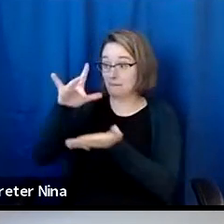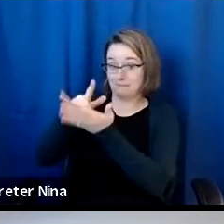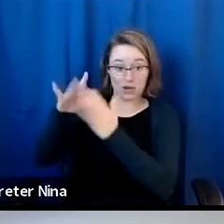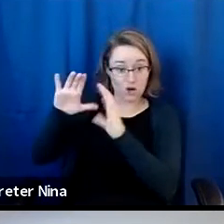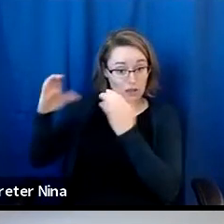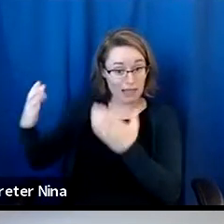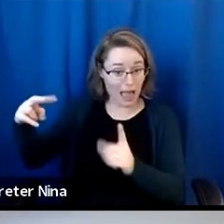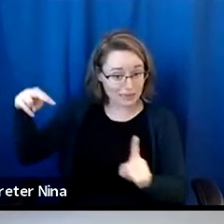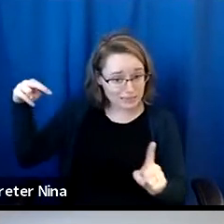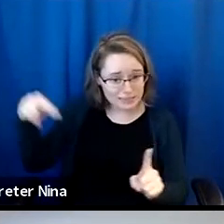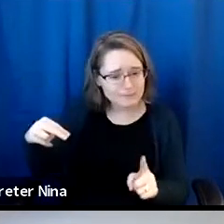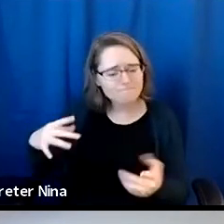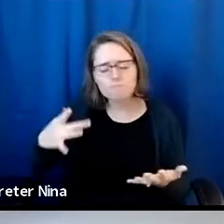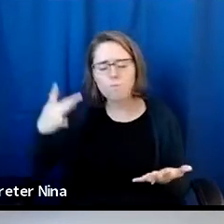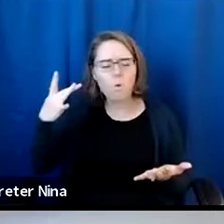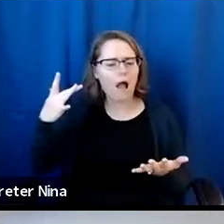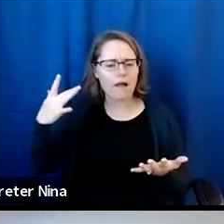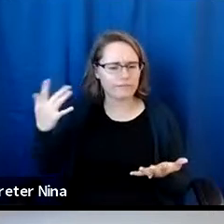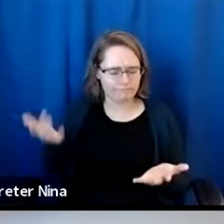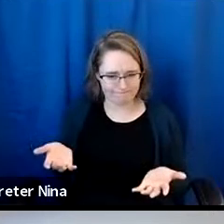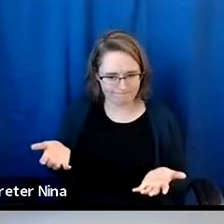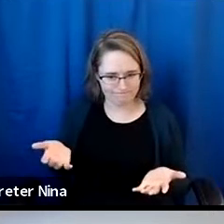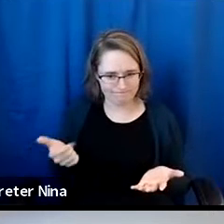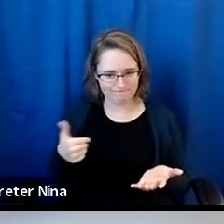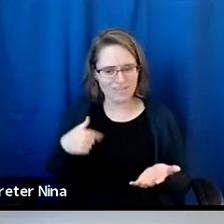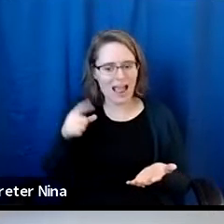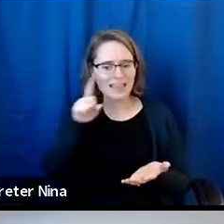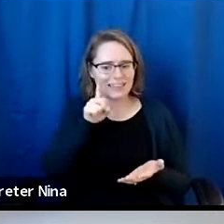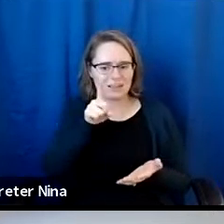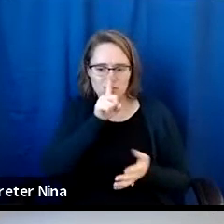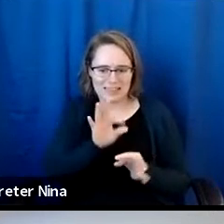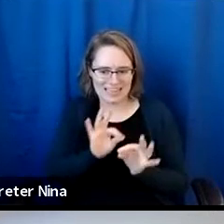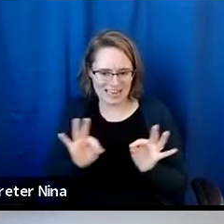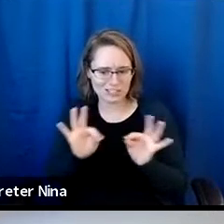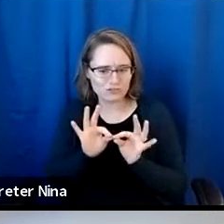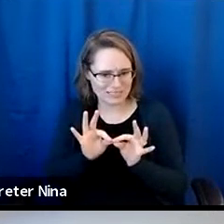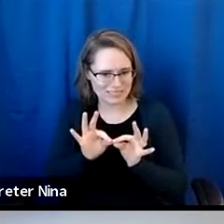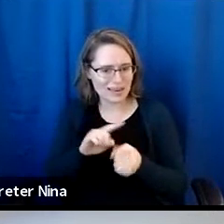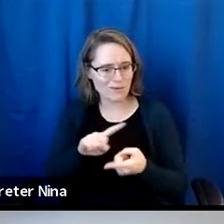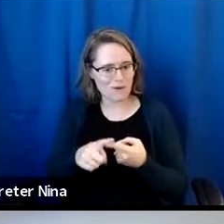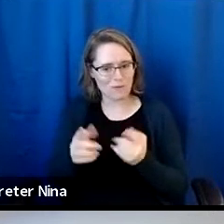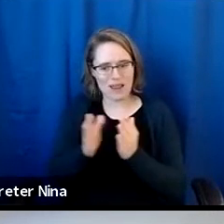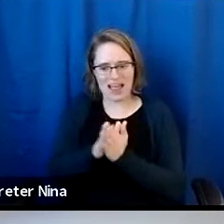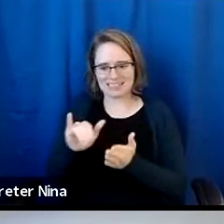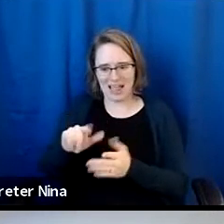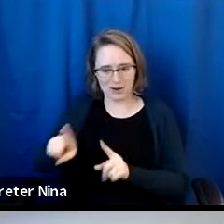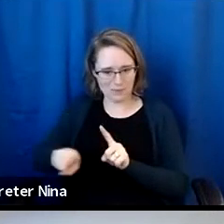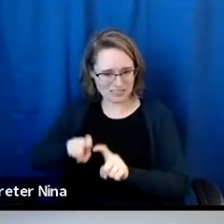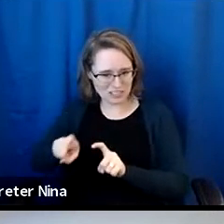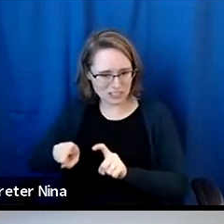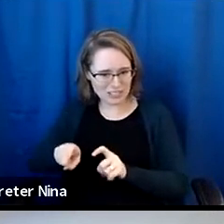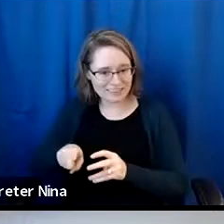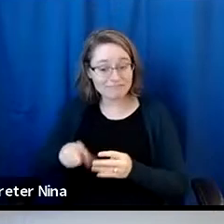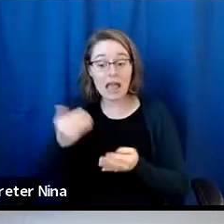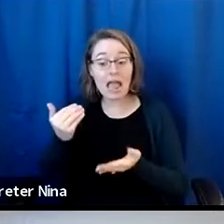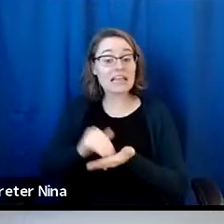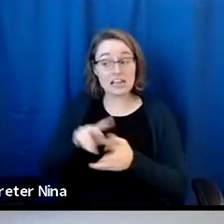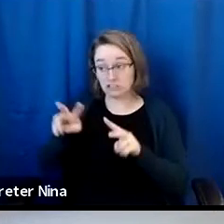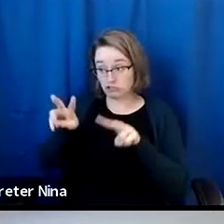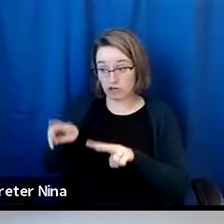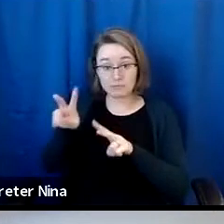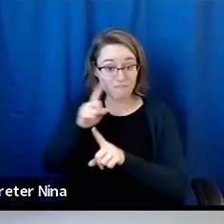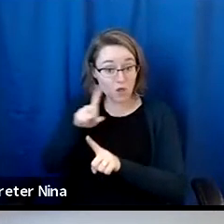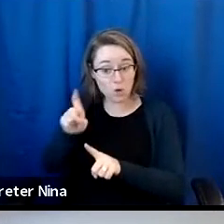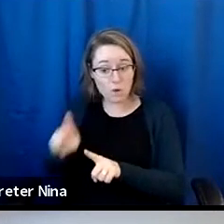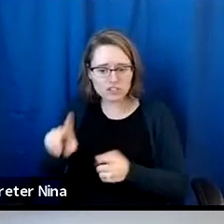class, whatever it is? I just think it's really interesting that when we ask that question in the first place, and again, this is not a judgment on the question, but I